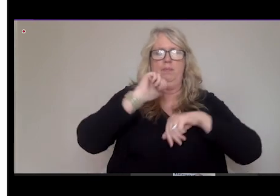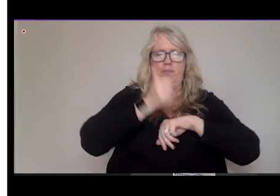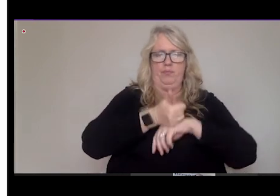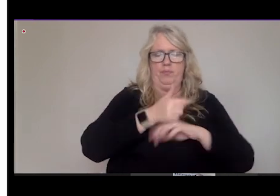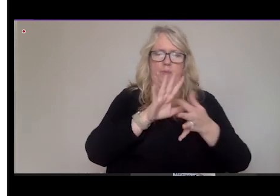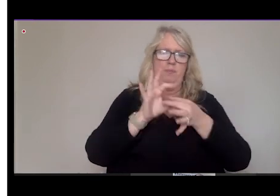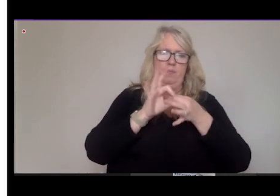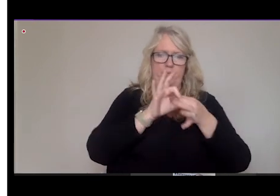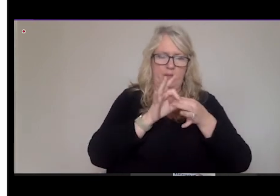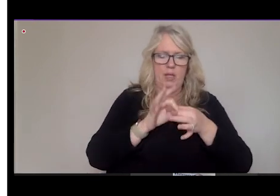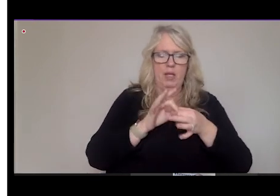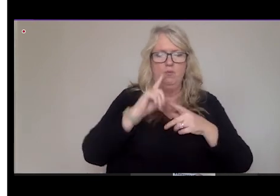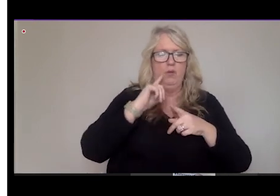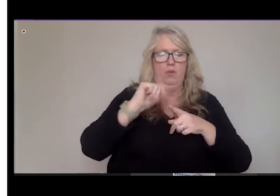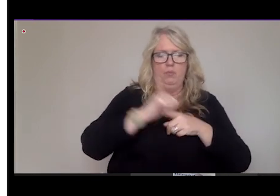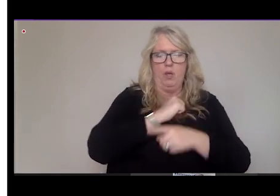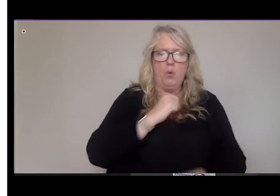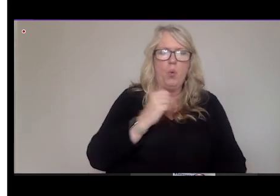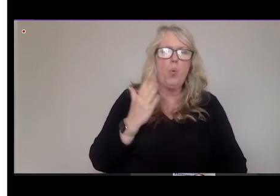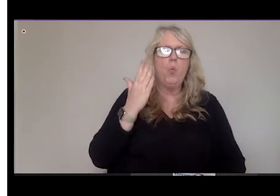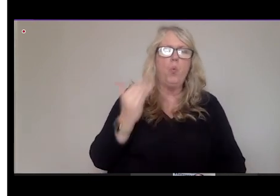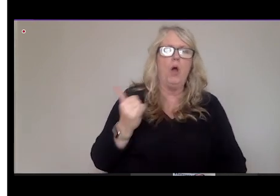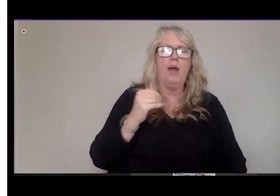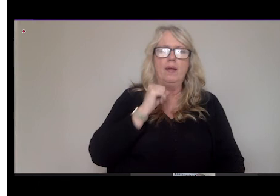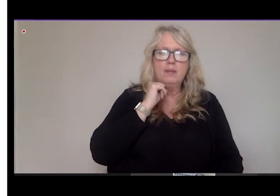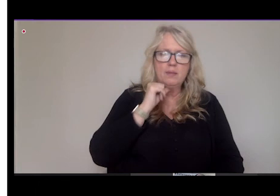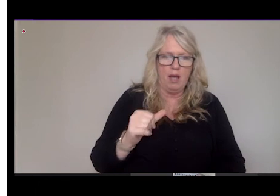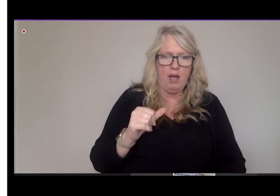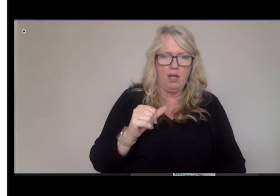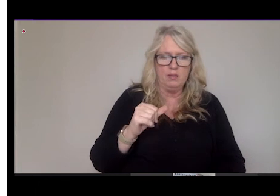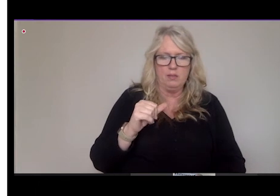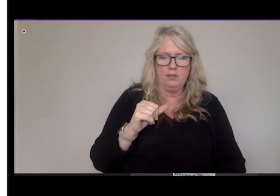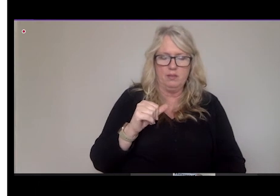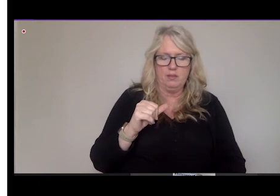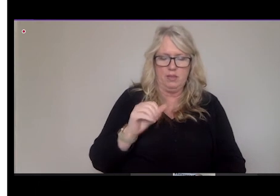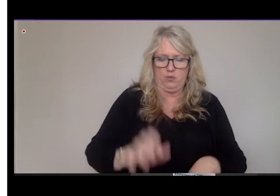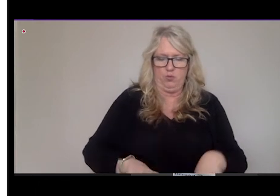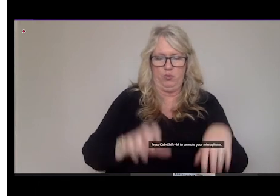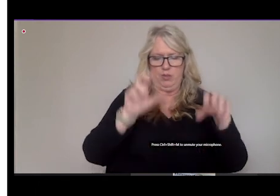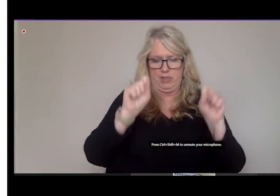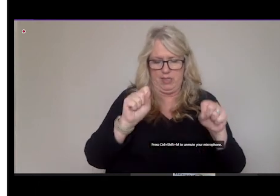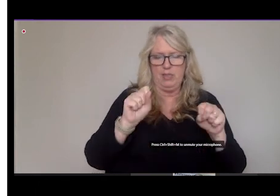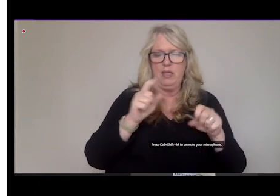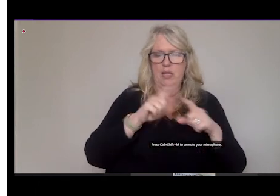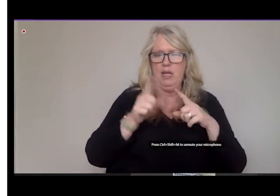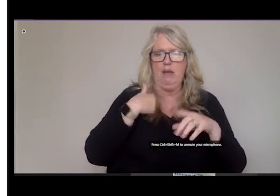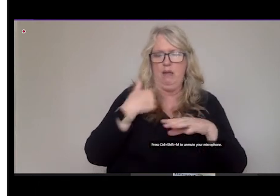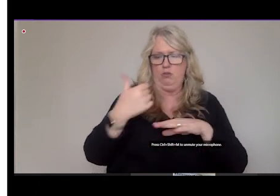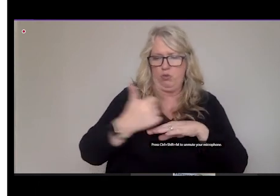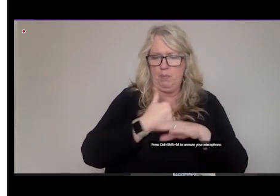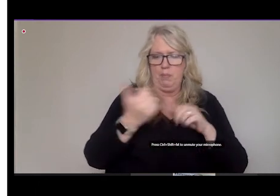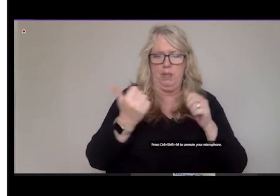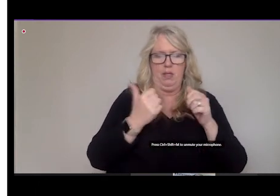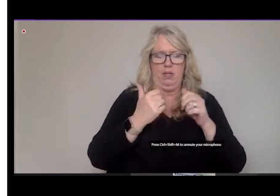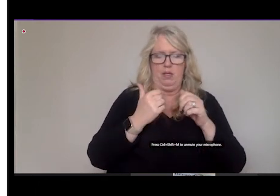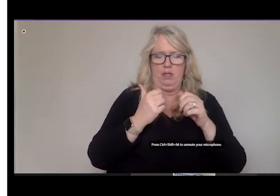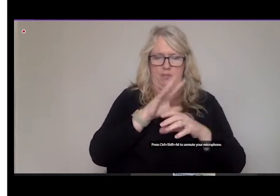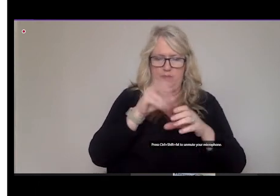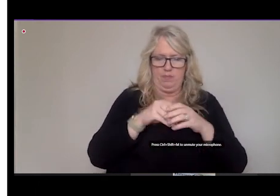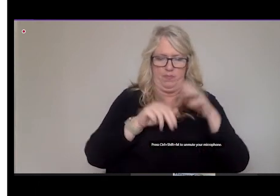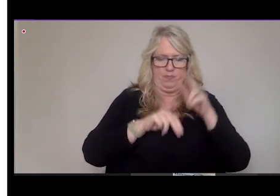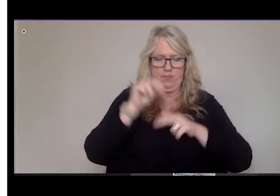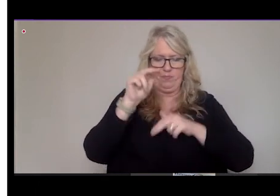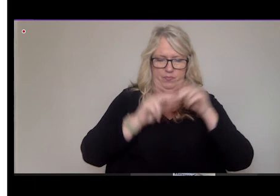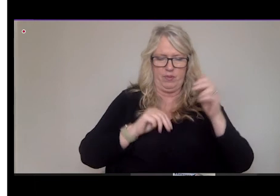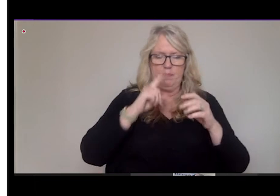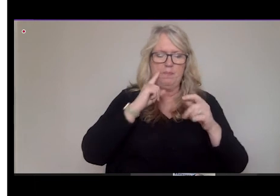about implementing a coordinating set of practices, why not take transportation content